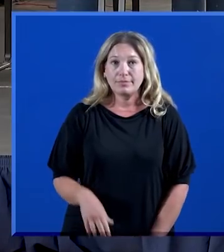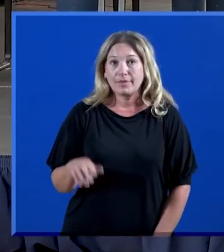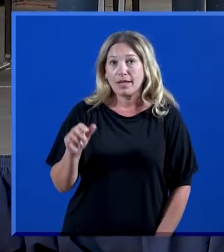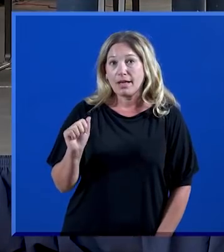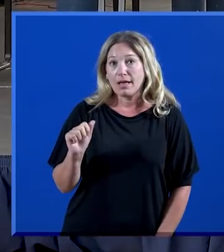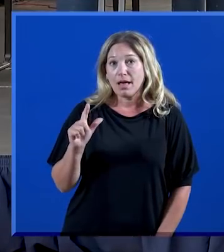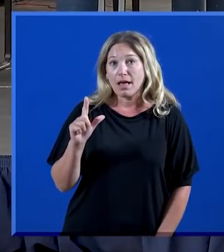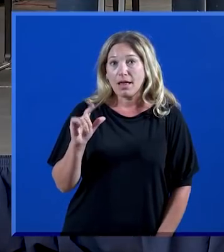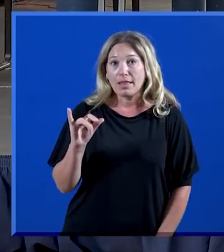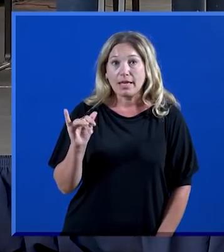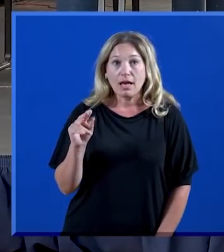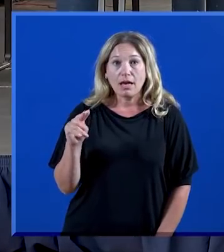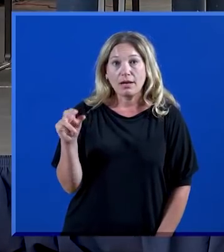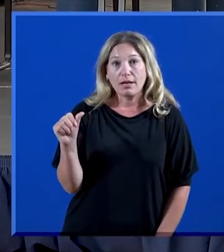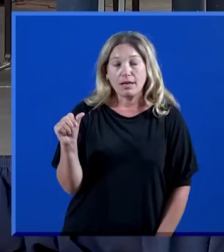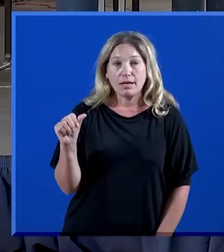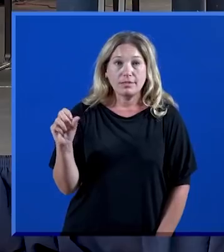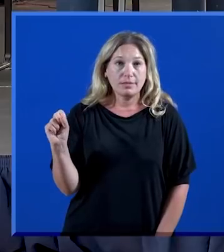Aliana Salva.